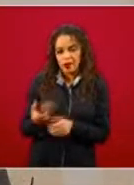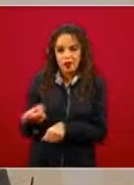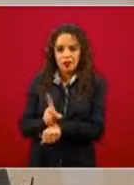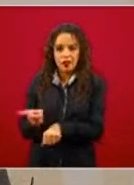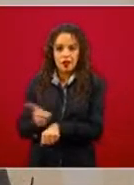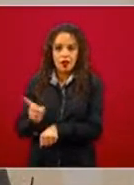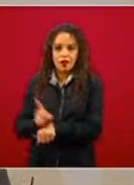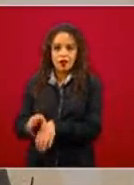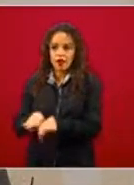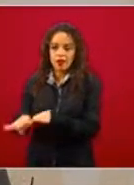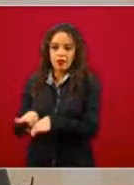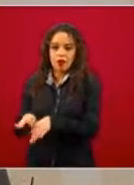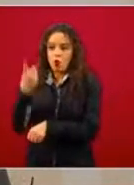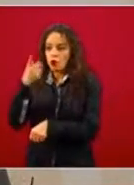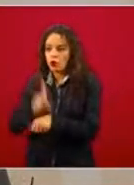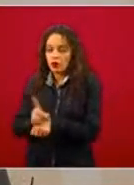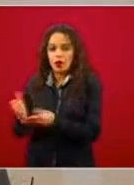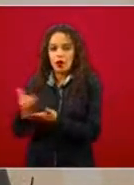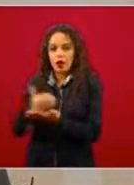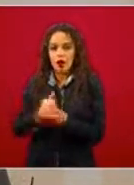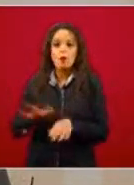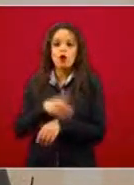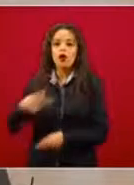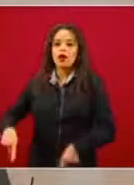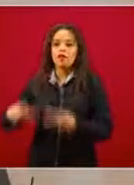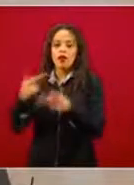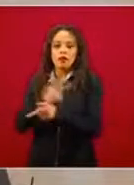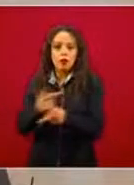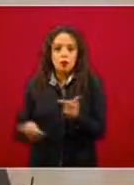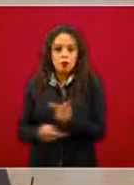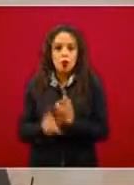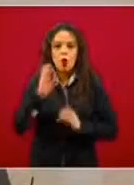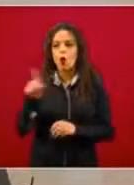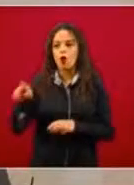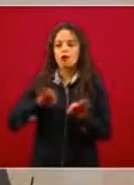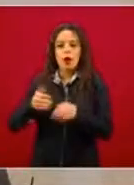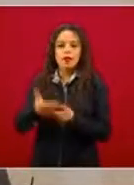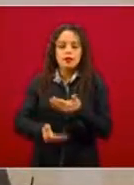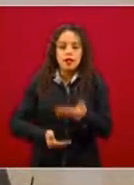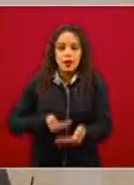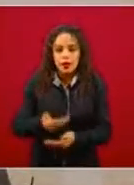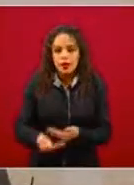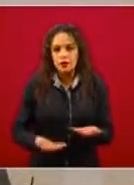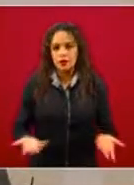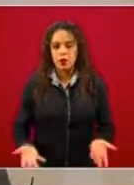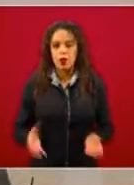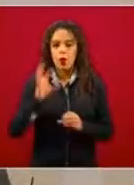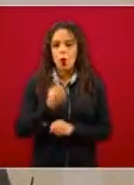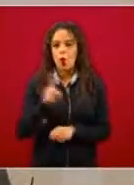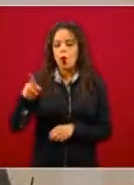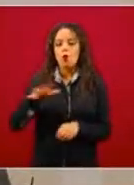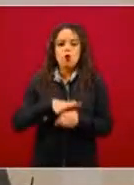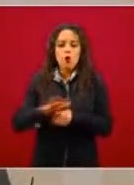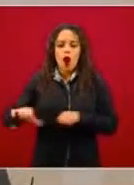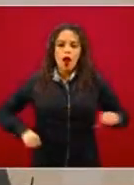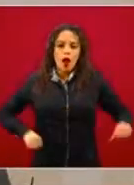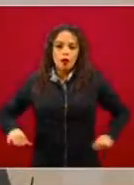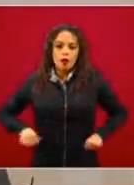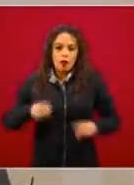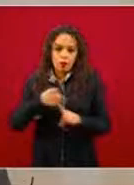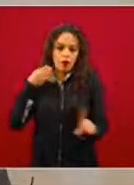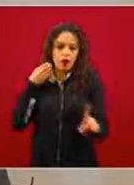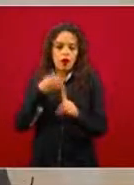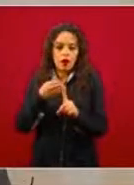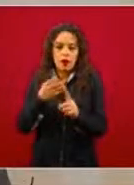do día a día, have porque vende un a producto, considerable amount of porque ofrece people un who live servicio, porque realiza una on their actividad daily concreta income and que they se are paga,